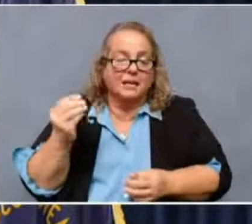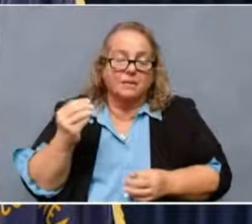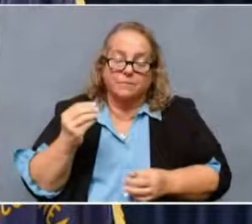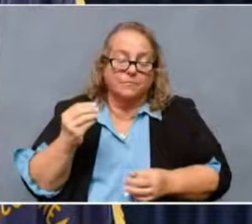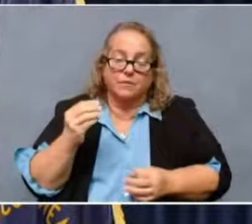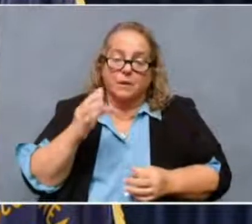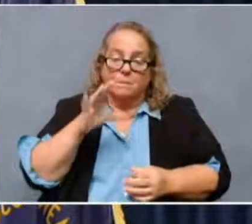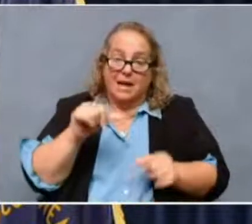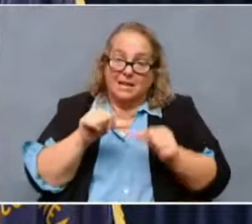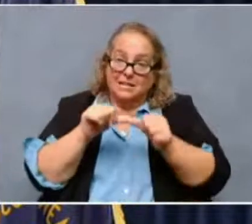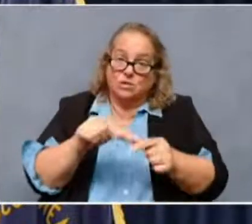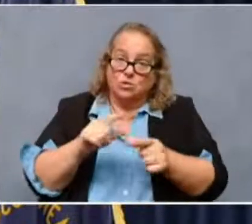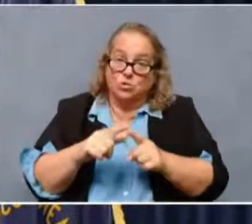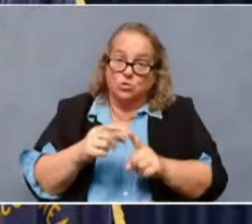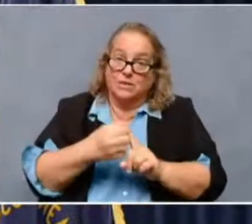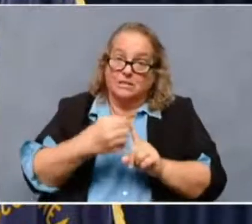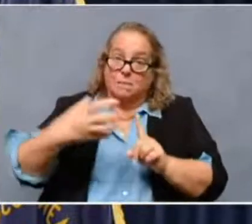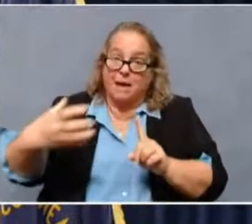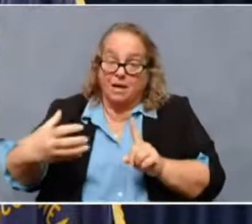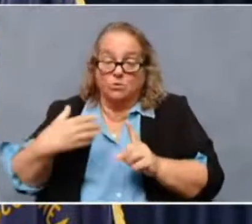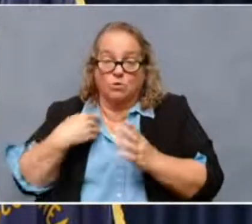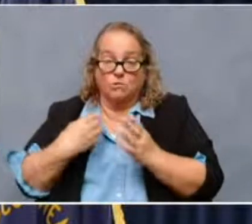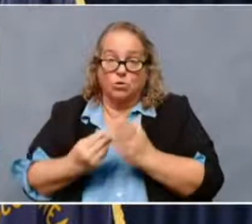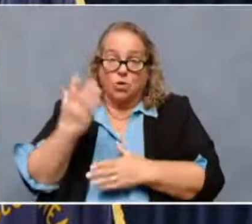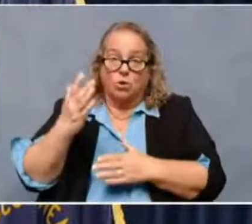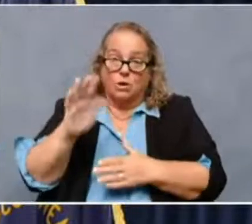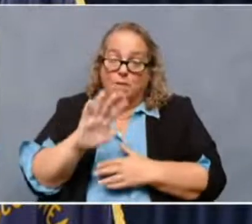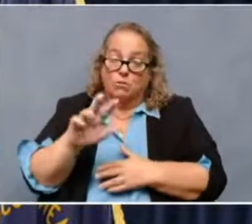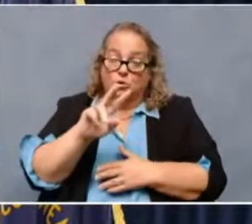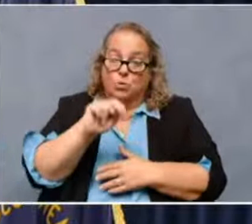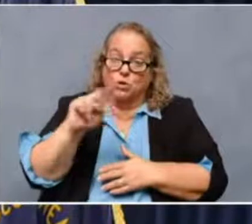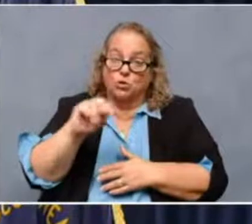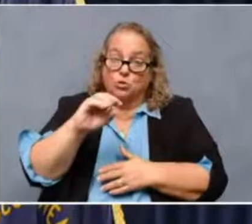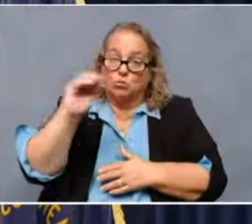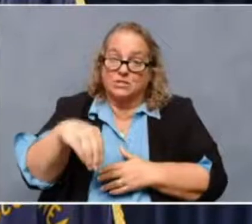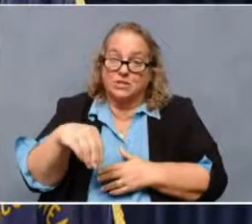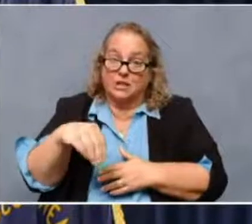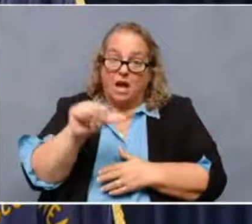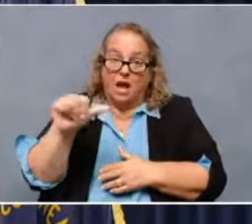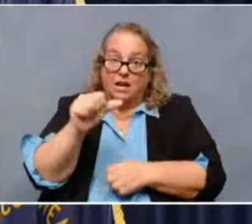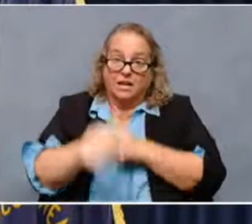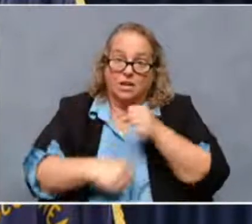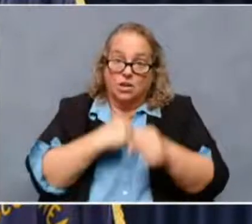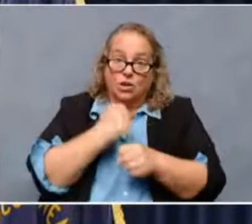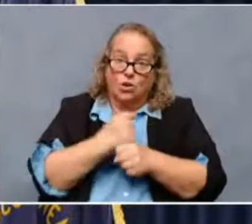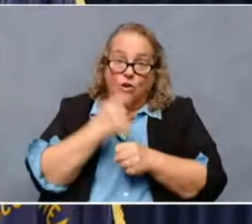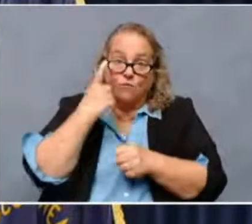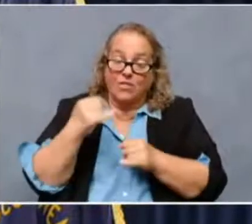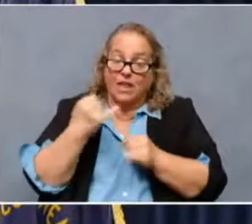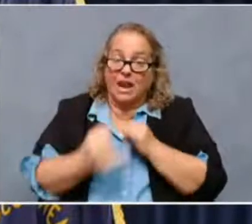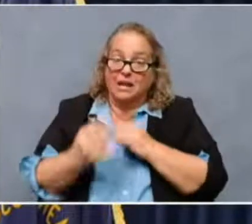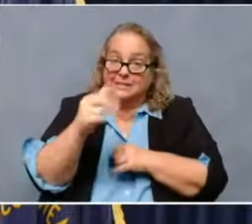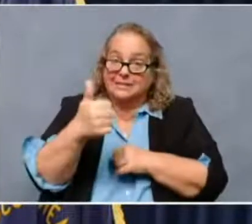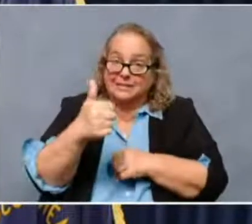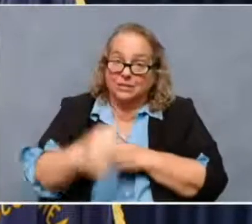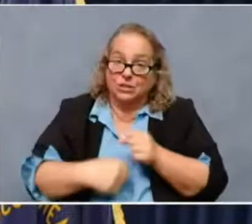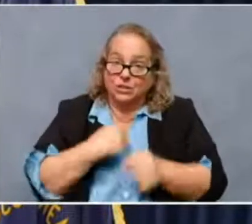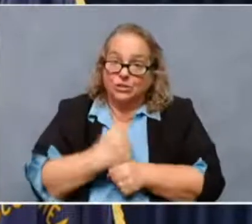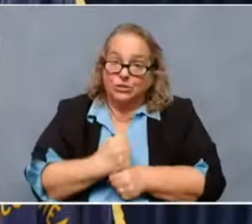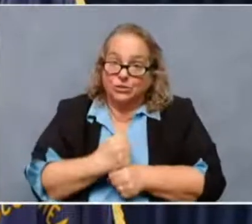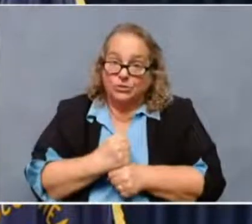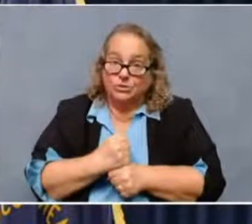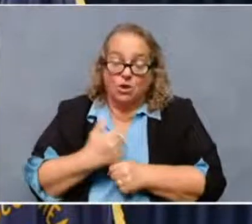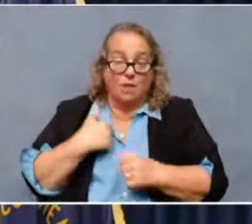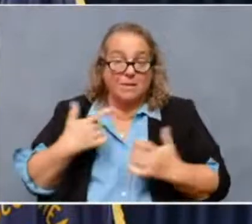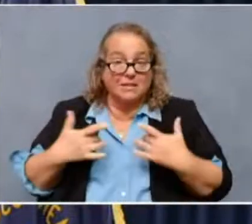to expand, we've grown about 22% a year for the last 10 years. The thing I'm excited about